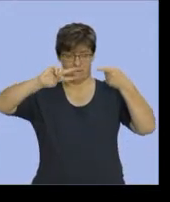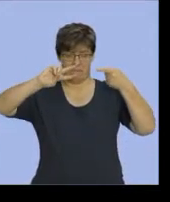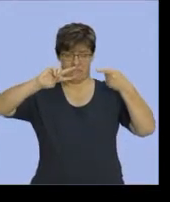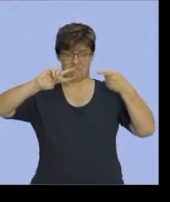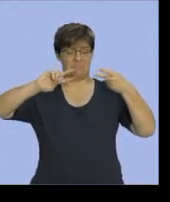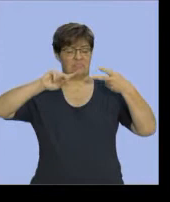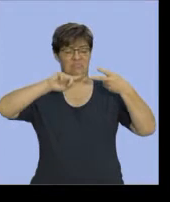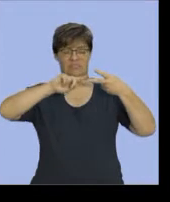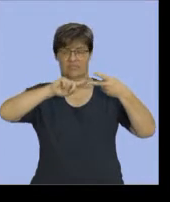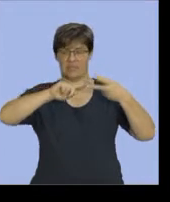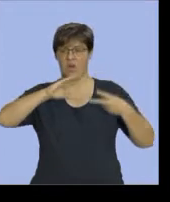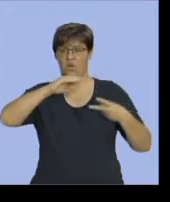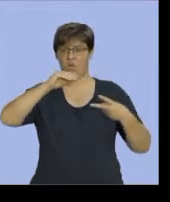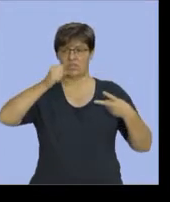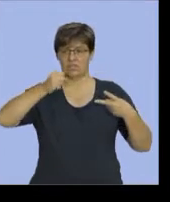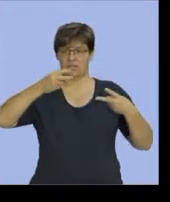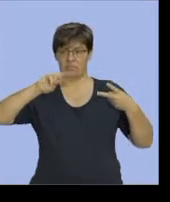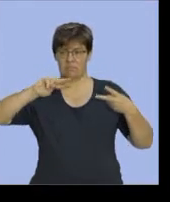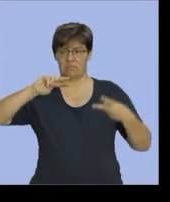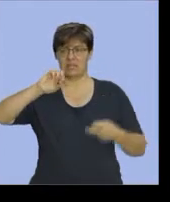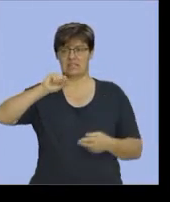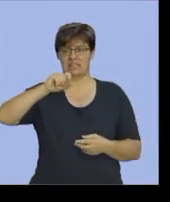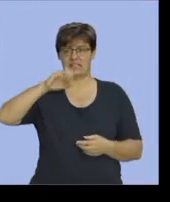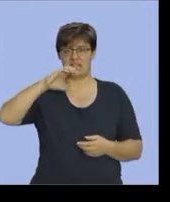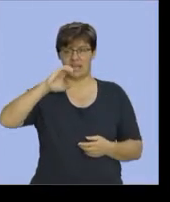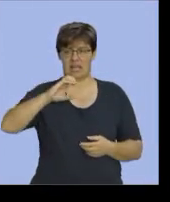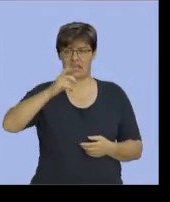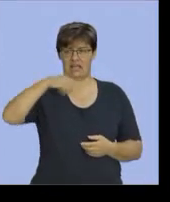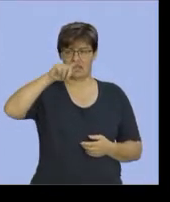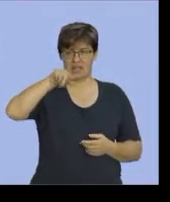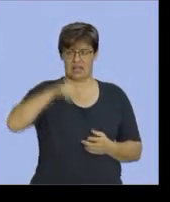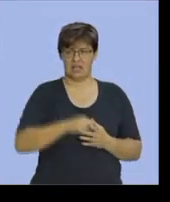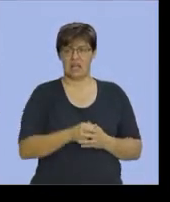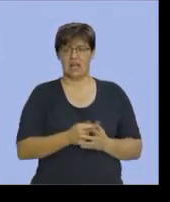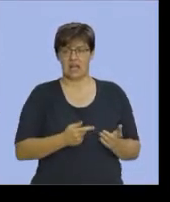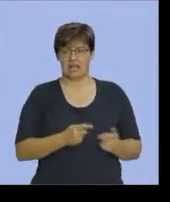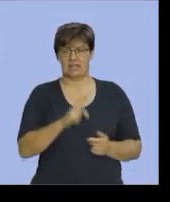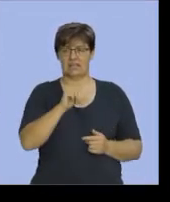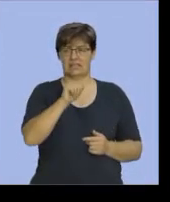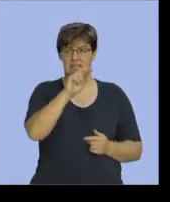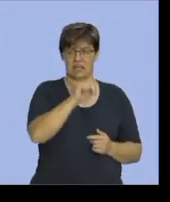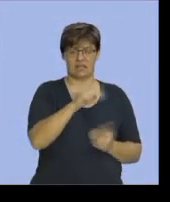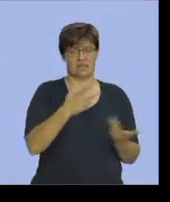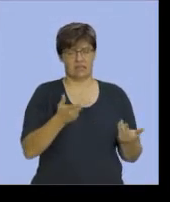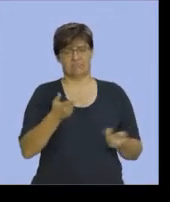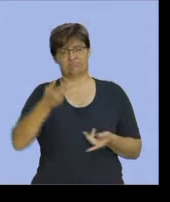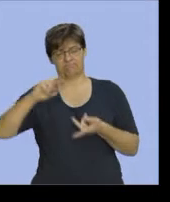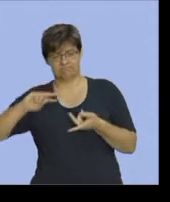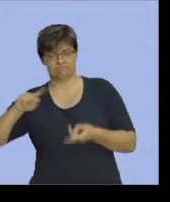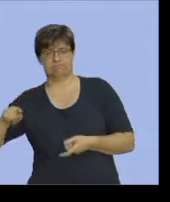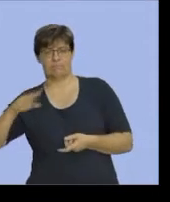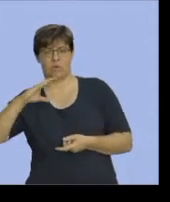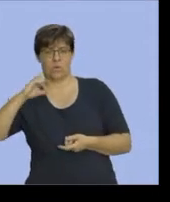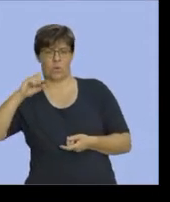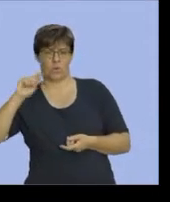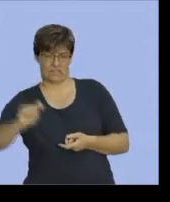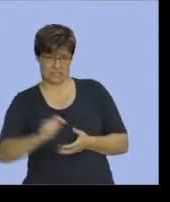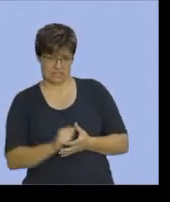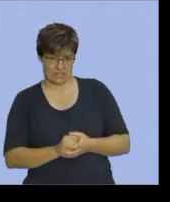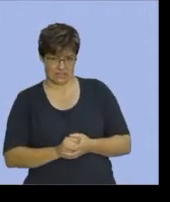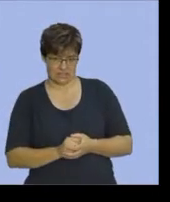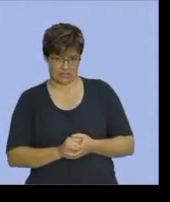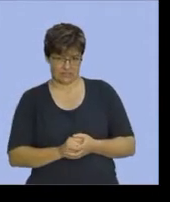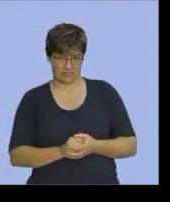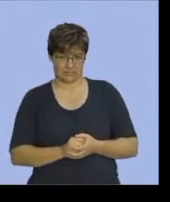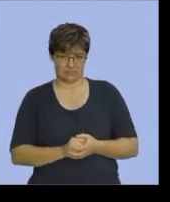the cosec, and cos correlates with the secant, and tan correlates with the